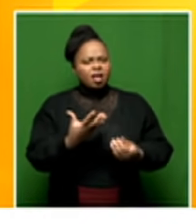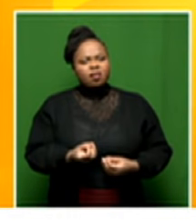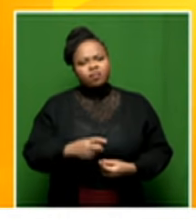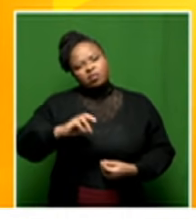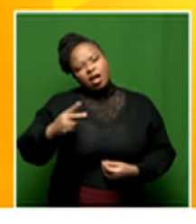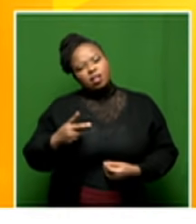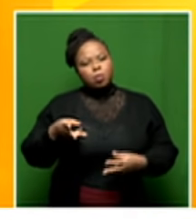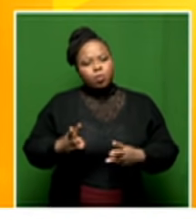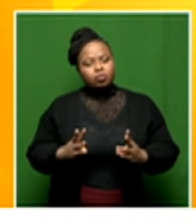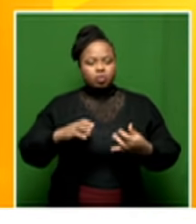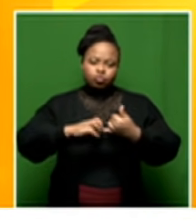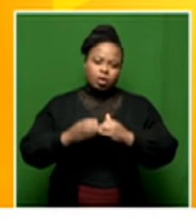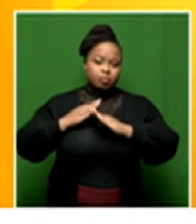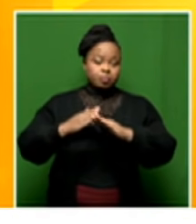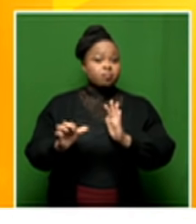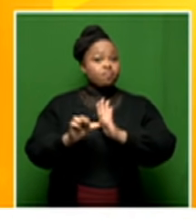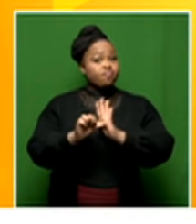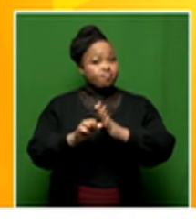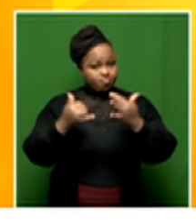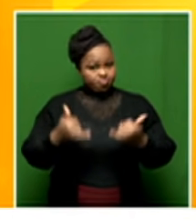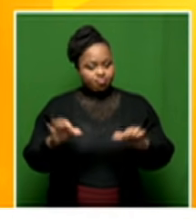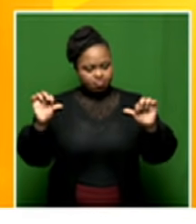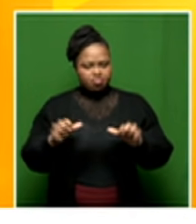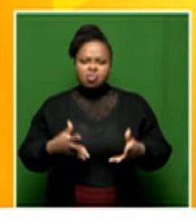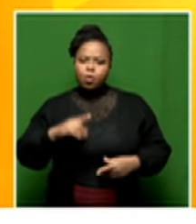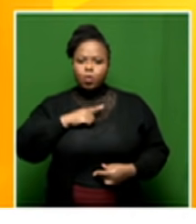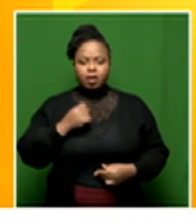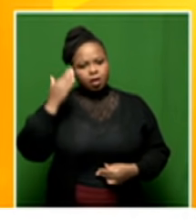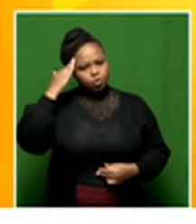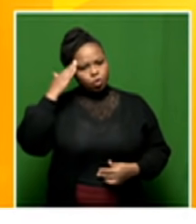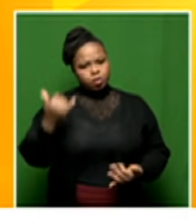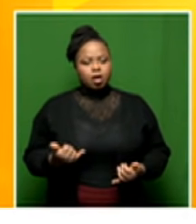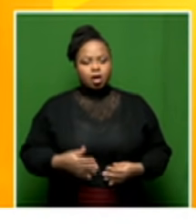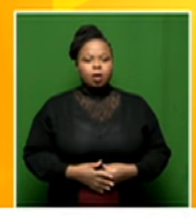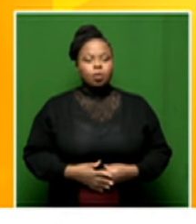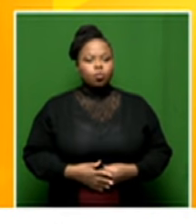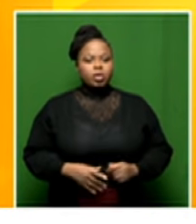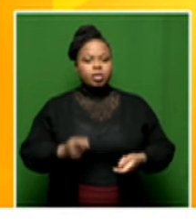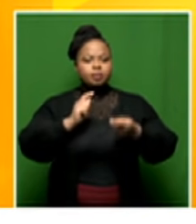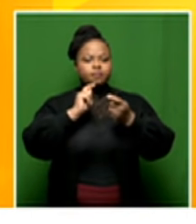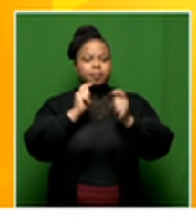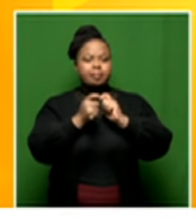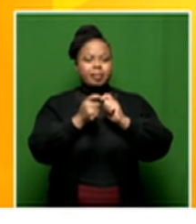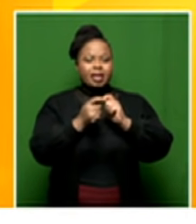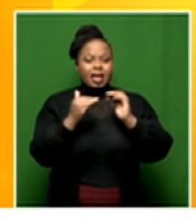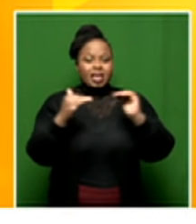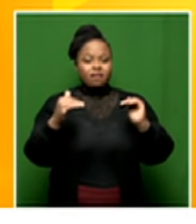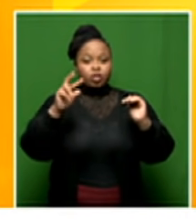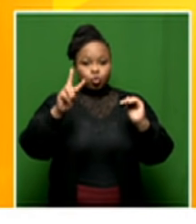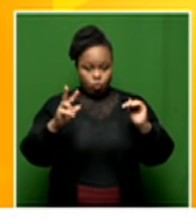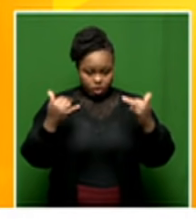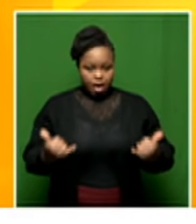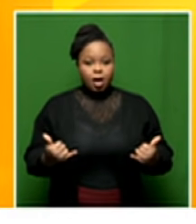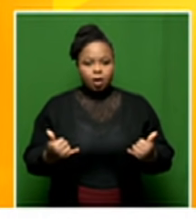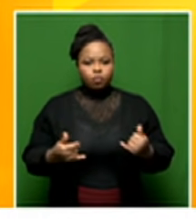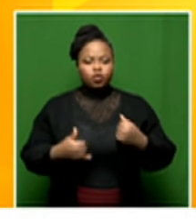around that, so it's really critical as we come back. I know we've entered into a so-called readjusted level 2, but the effects of that